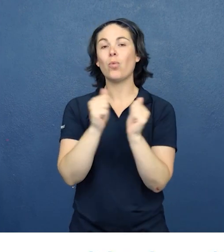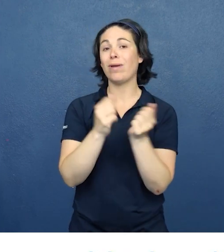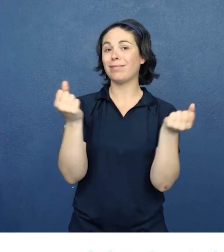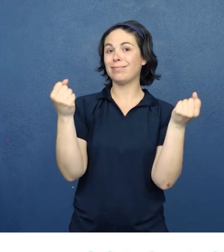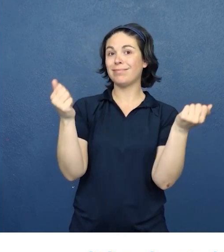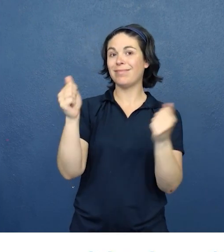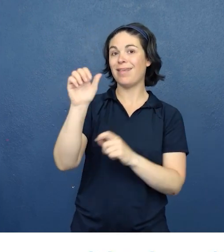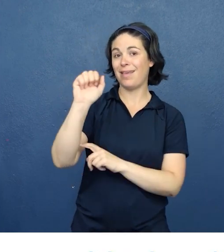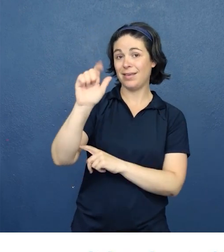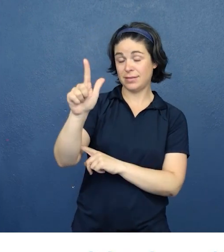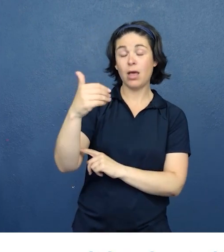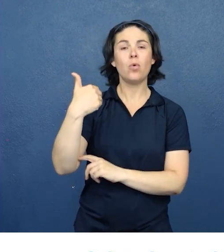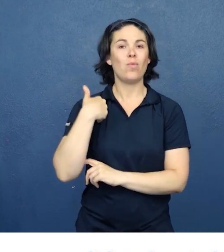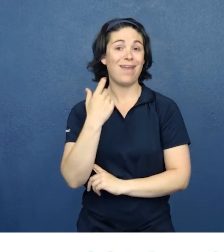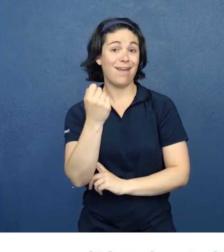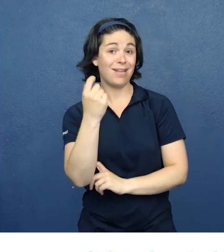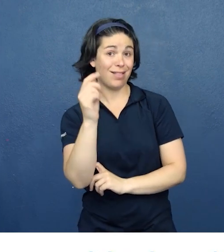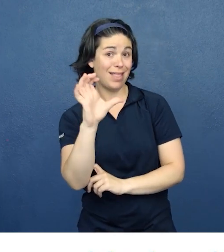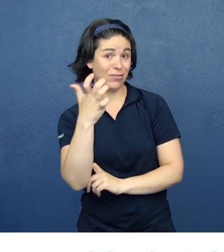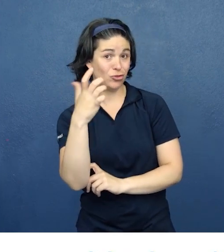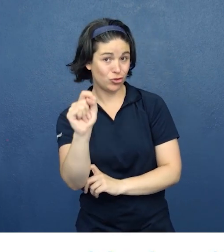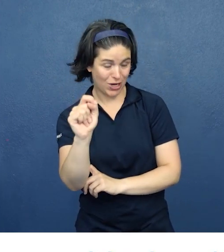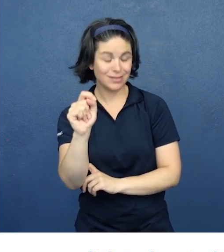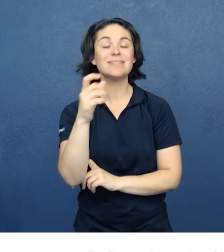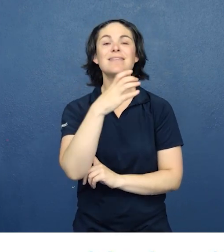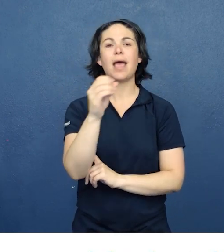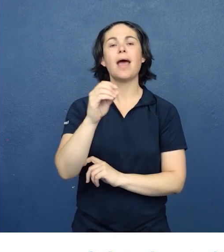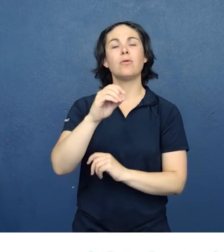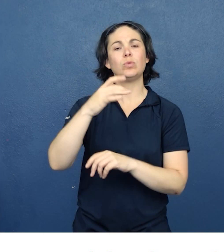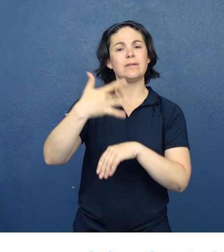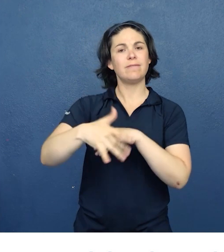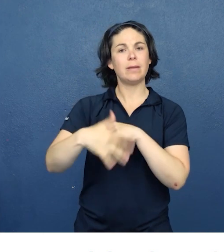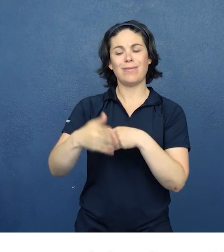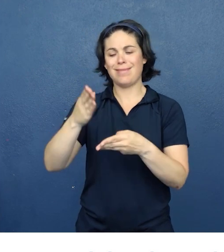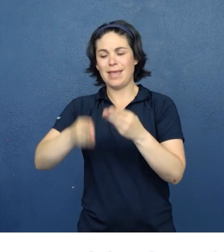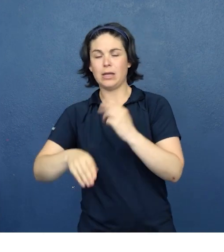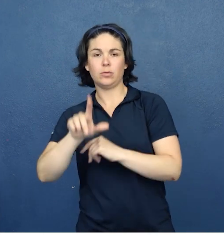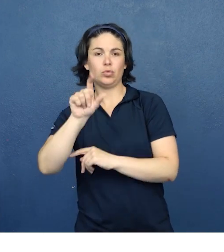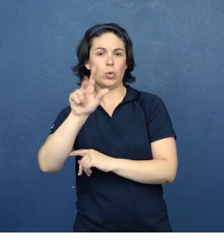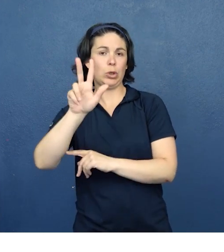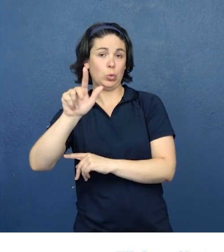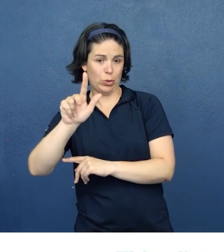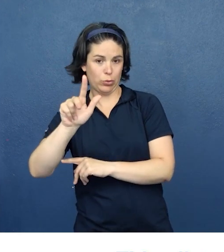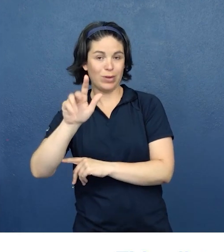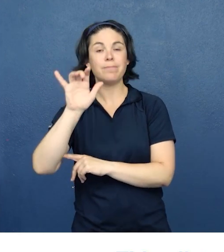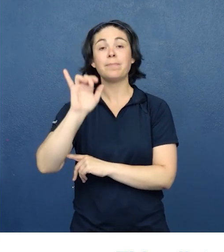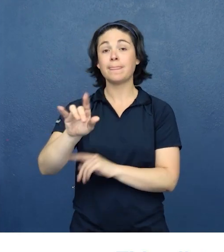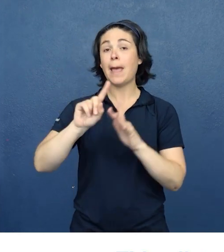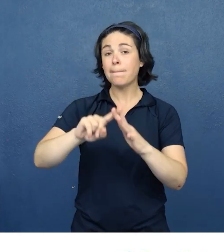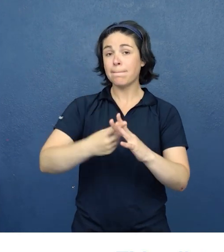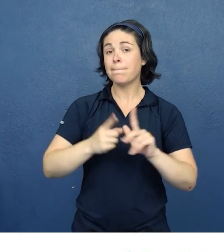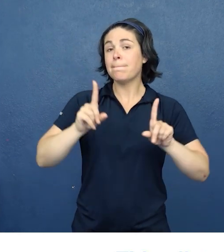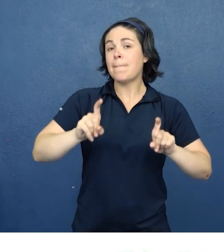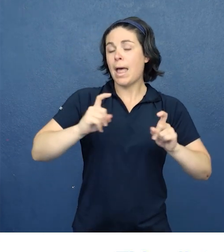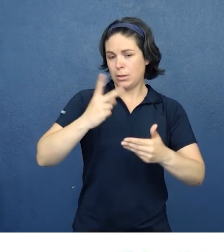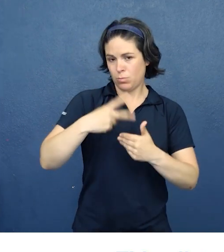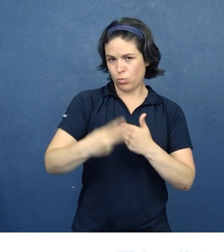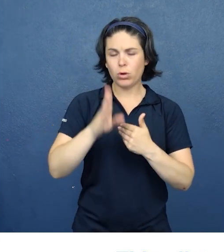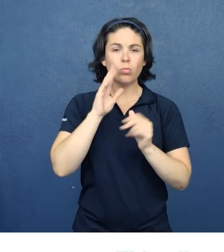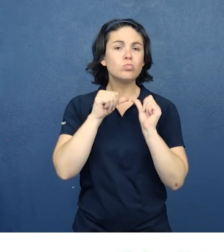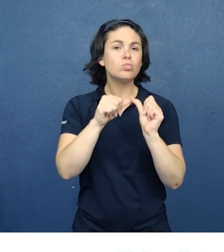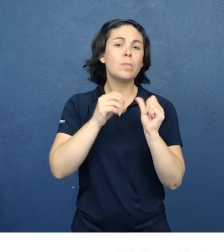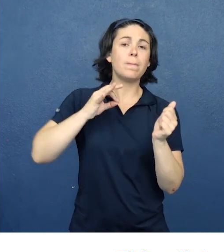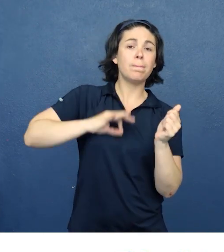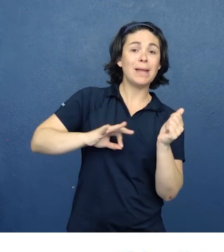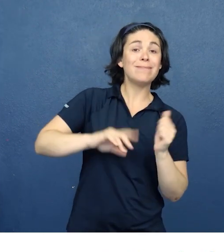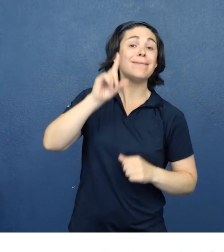hosted 11 chats since it became available in the second part of 2023. This pilot will continue to benefit the deaf